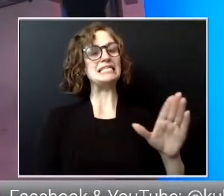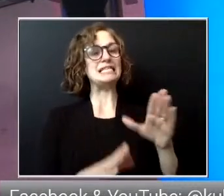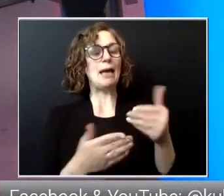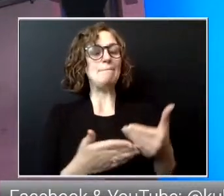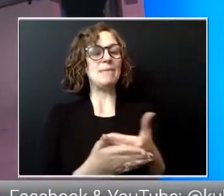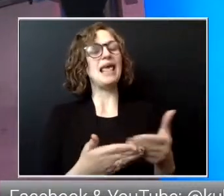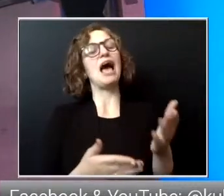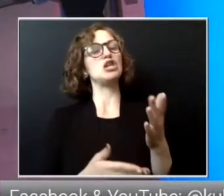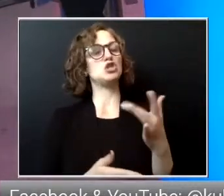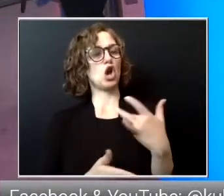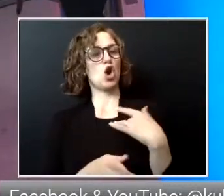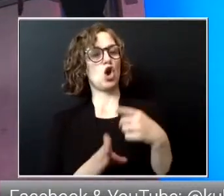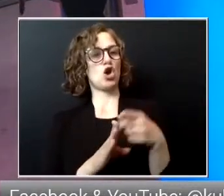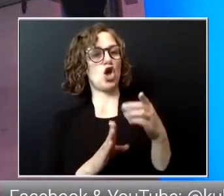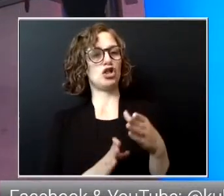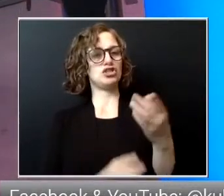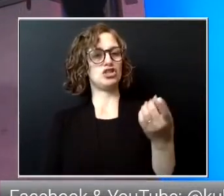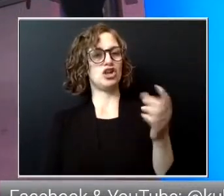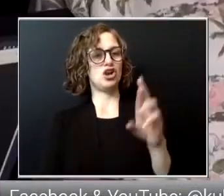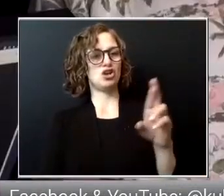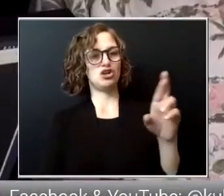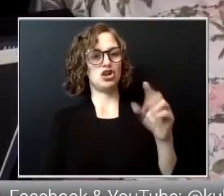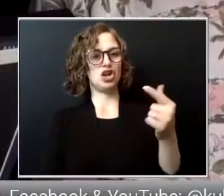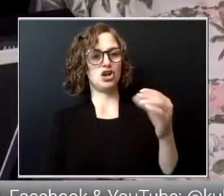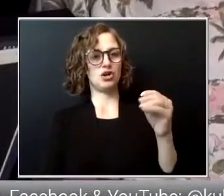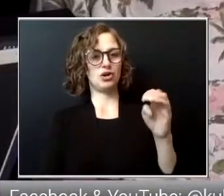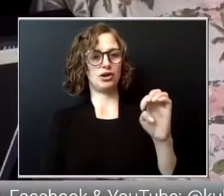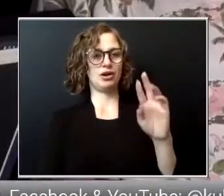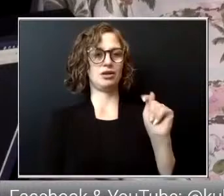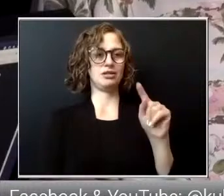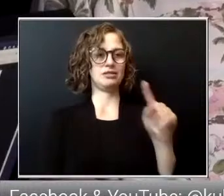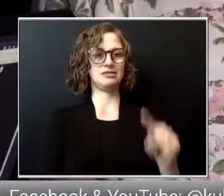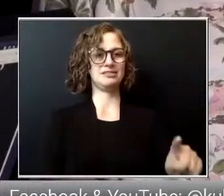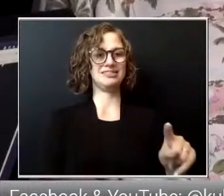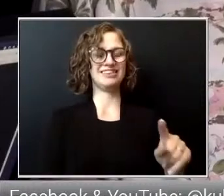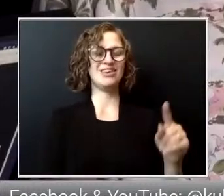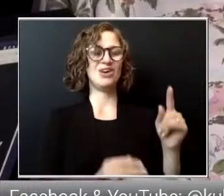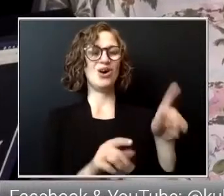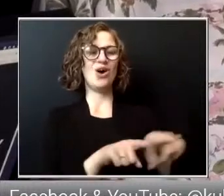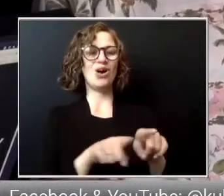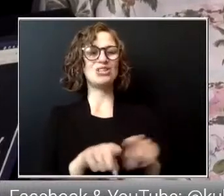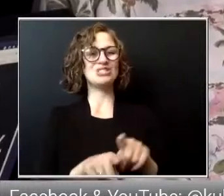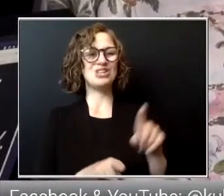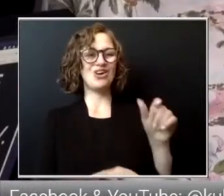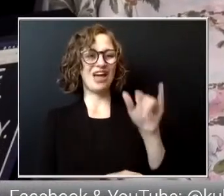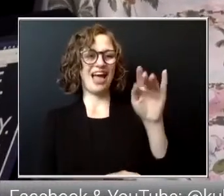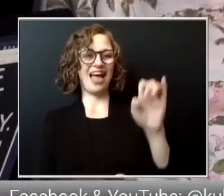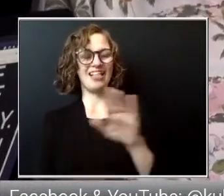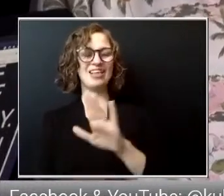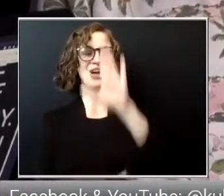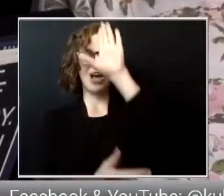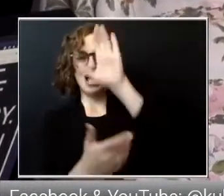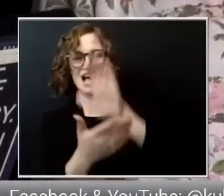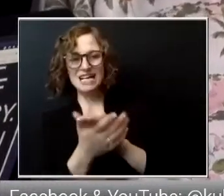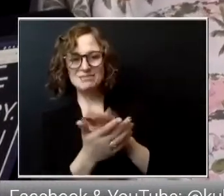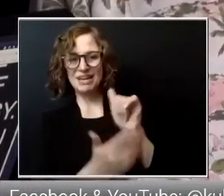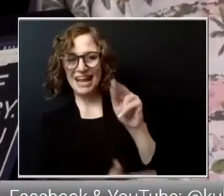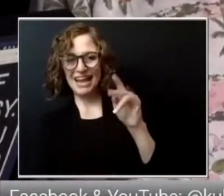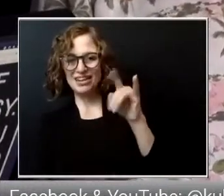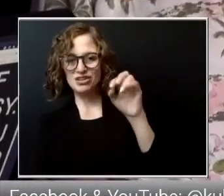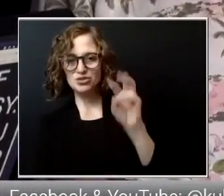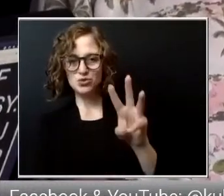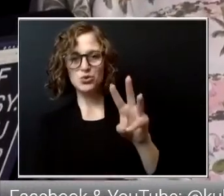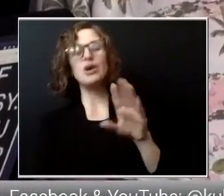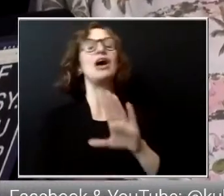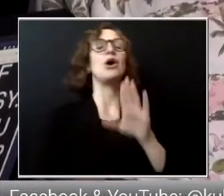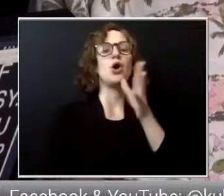And waiting in the wings is Allie's husband, Andrew, and Archie's grandma. Tell me your name again, Grandma. Kathy.